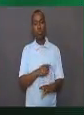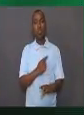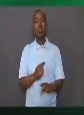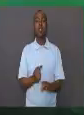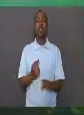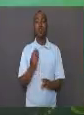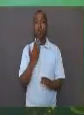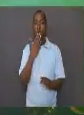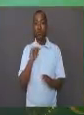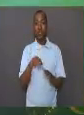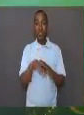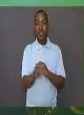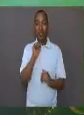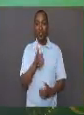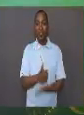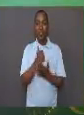bad.